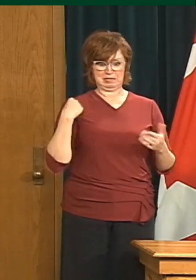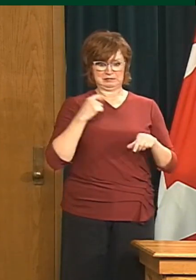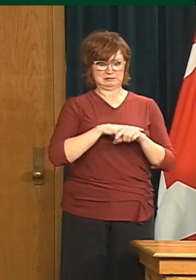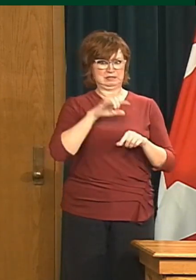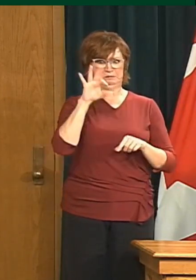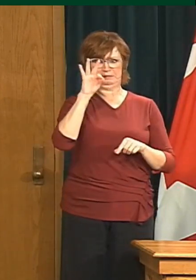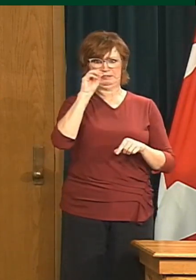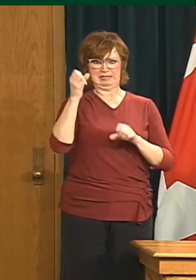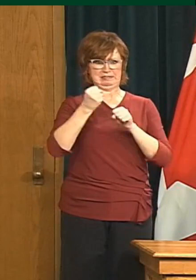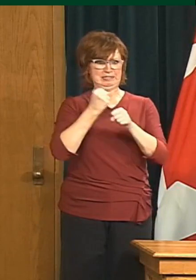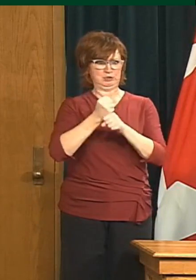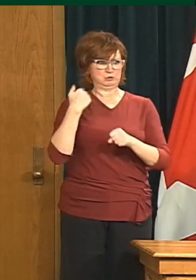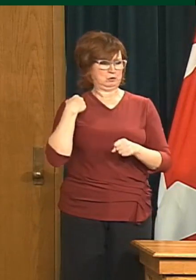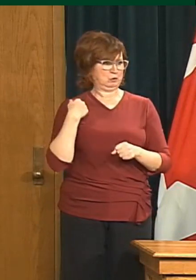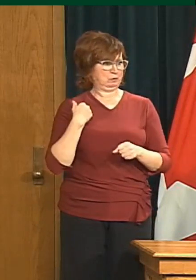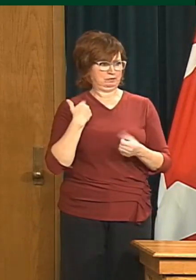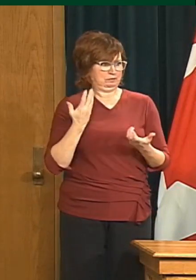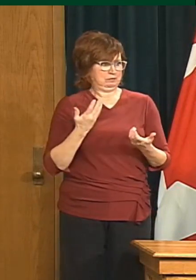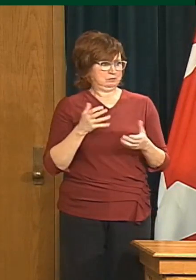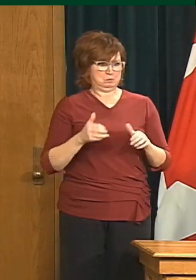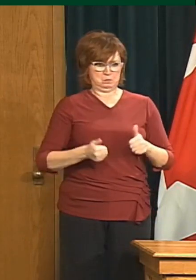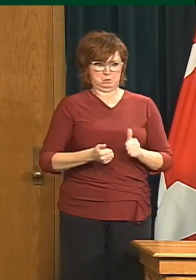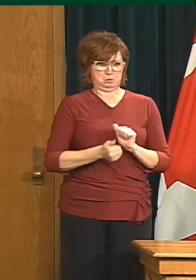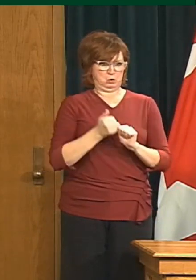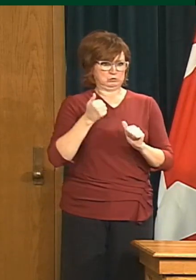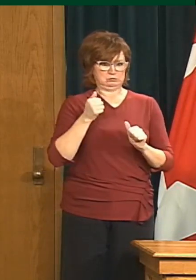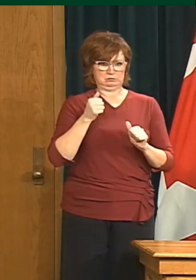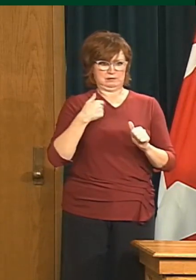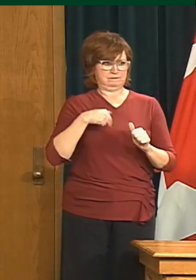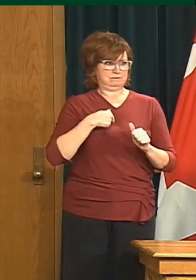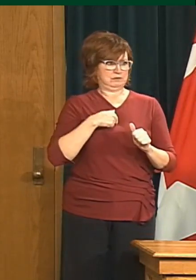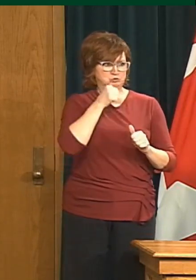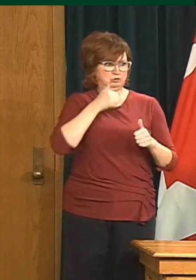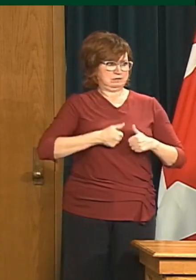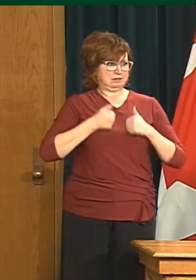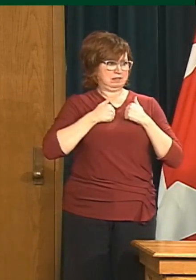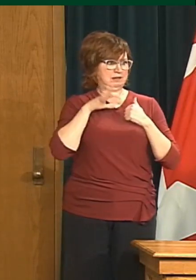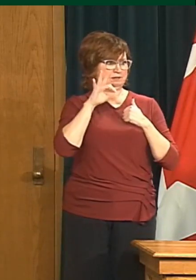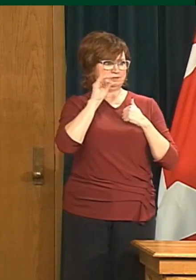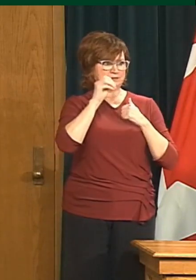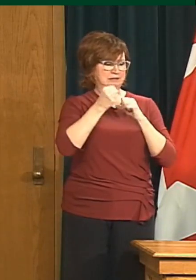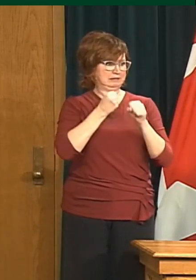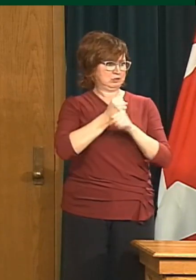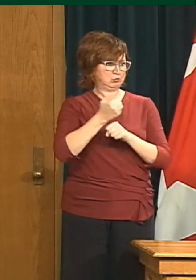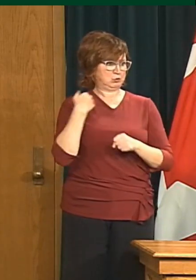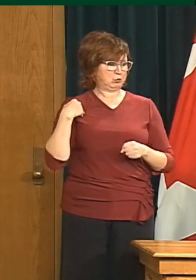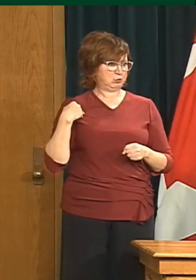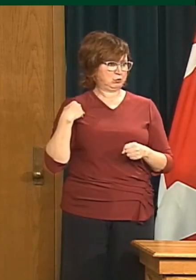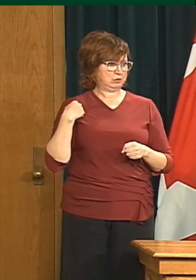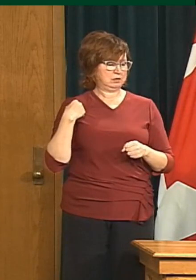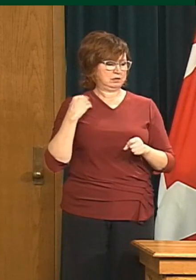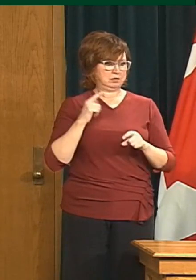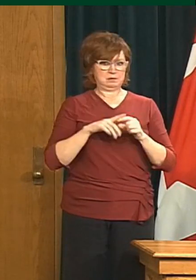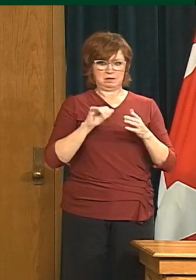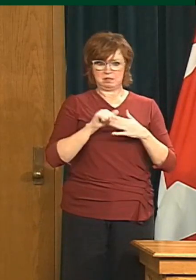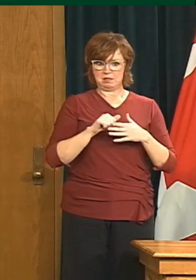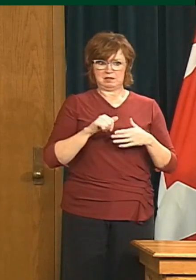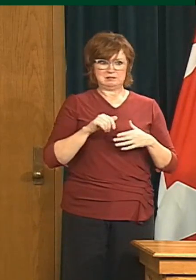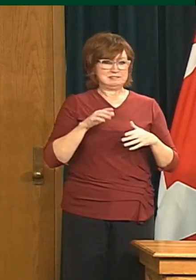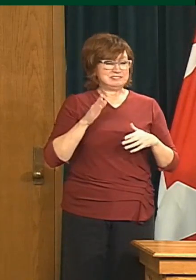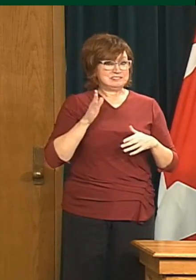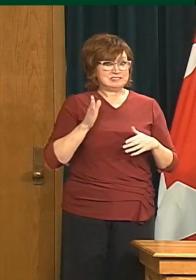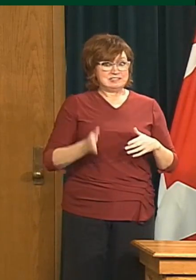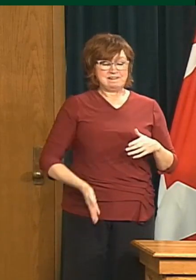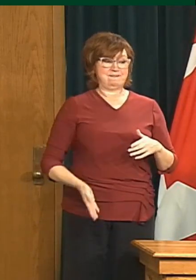at home as to stem and stop the spread of this disease, is the most that we have been asked for as a